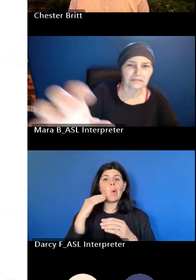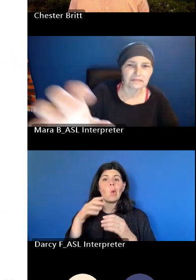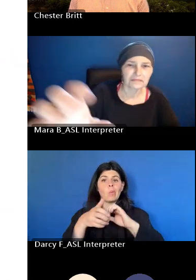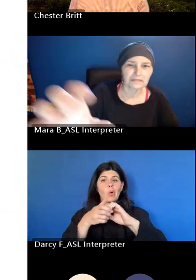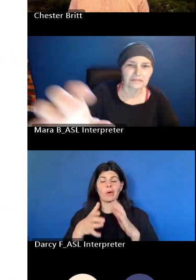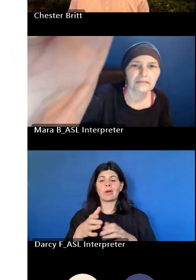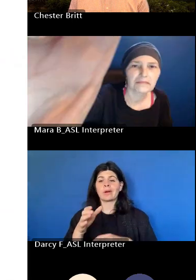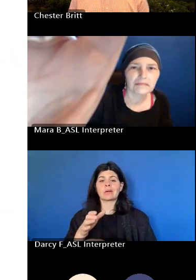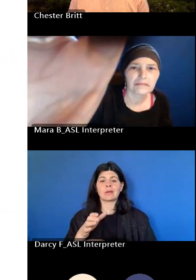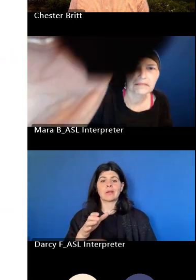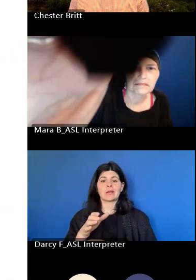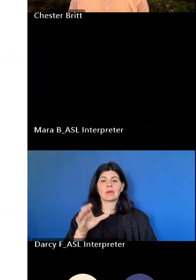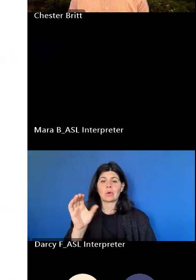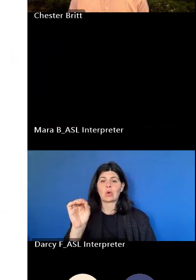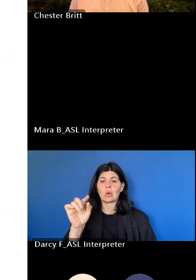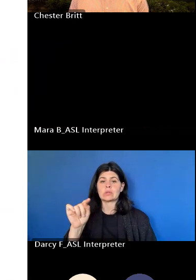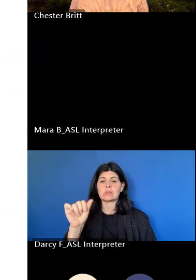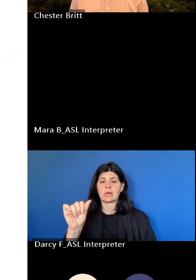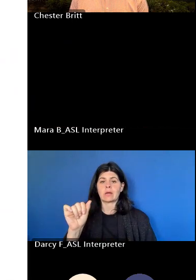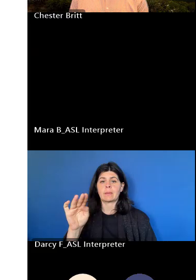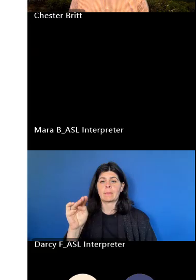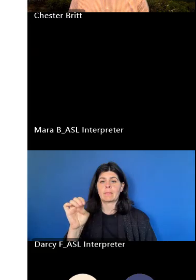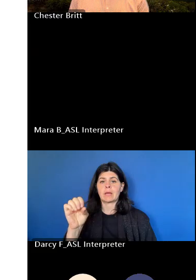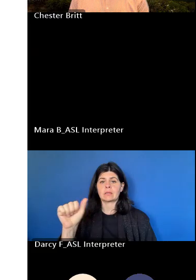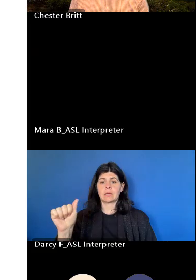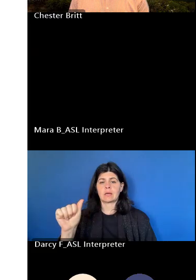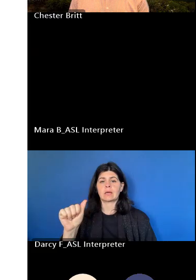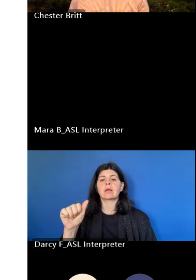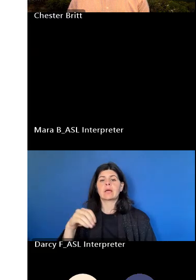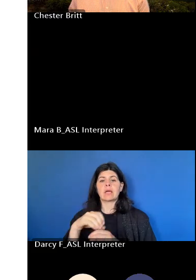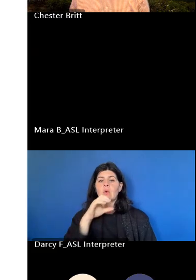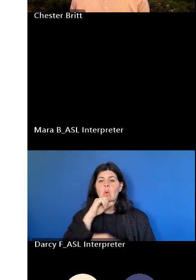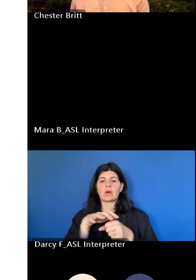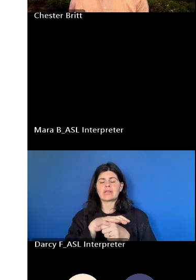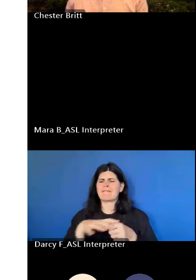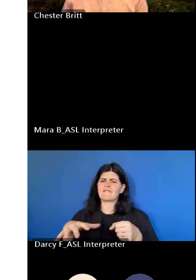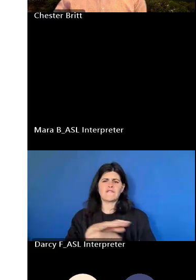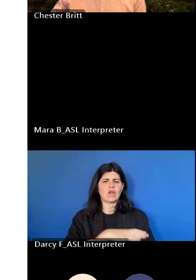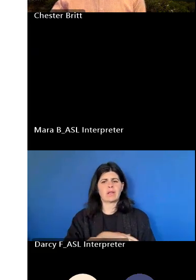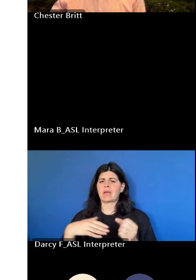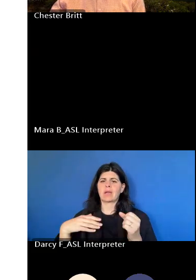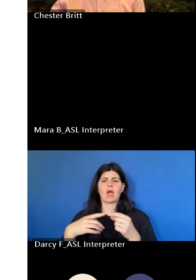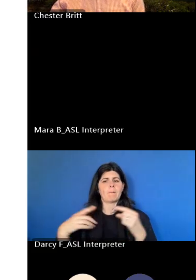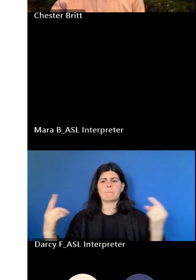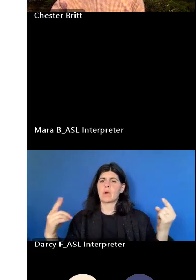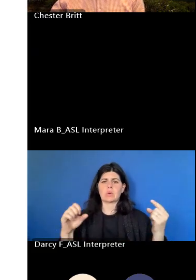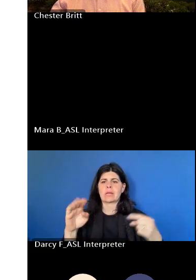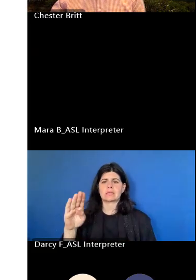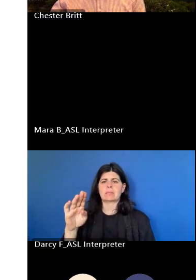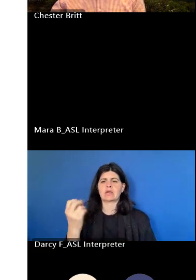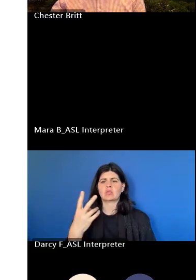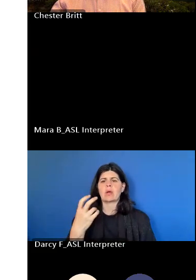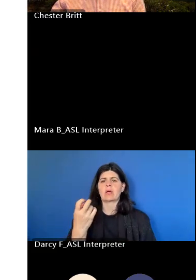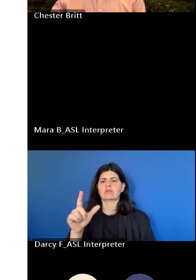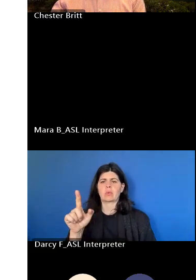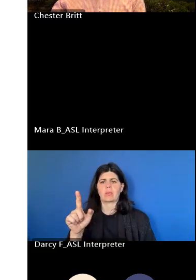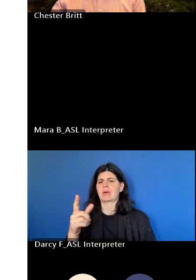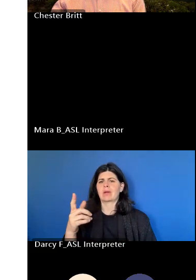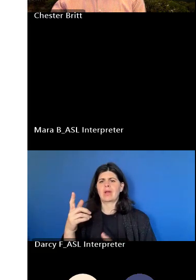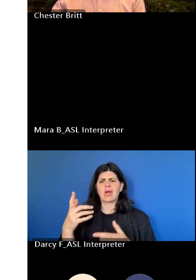I fully oppose SB 1221. I think natural gas is already low emission. I don't think